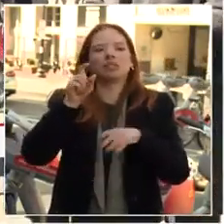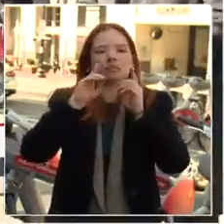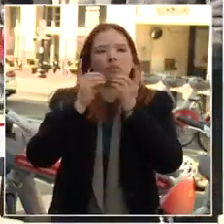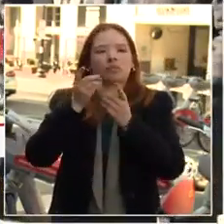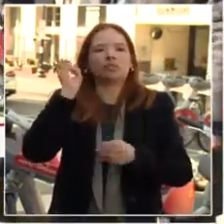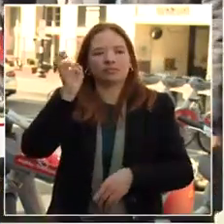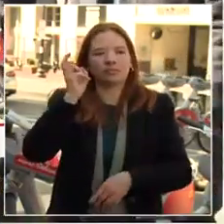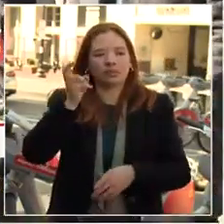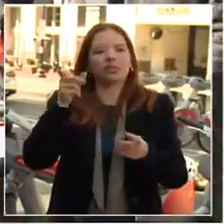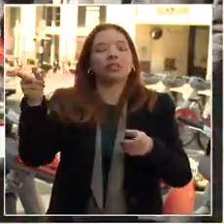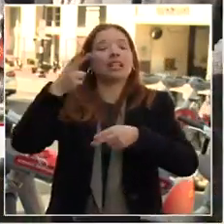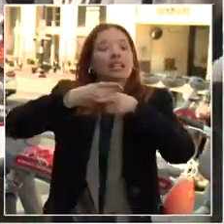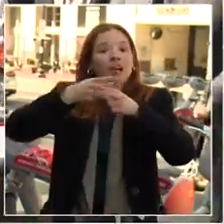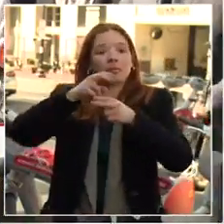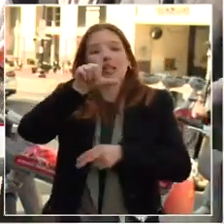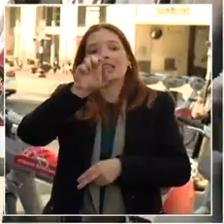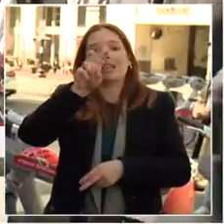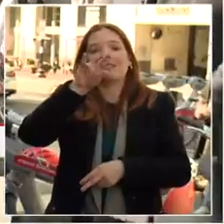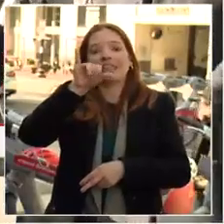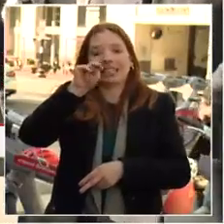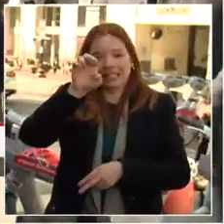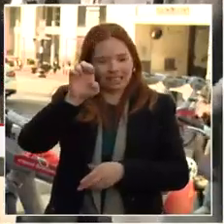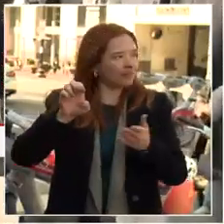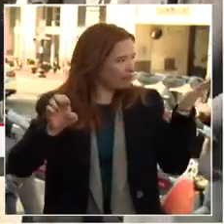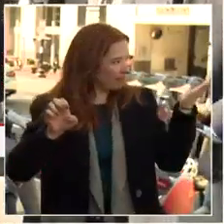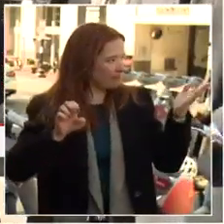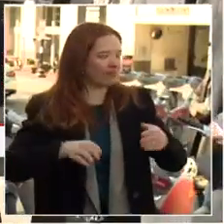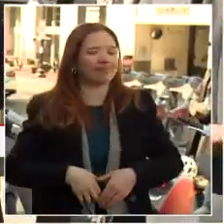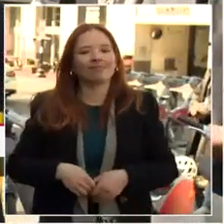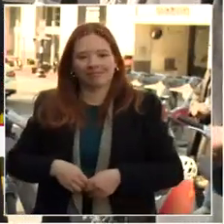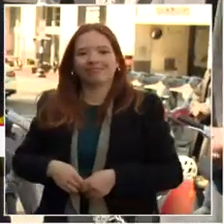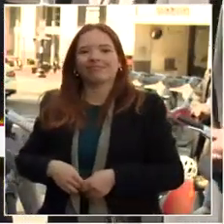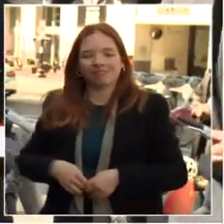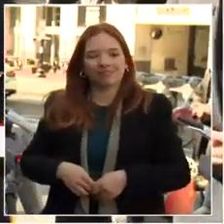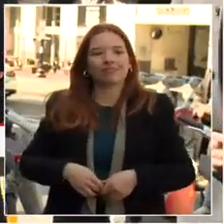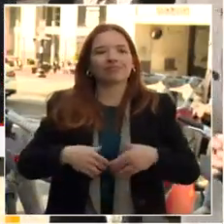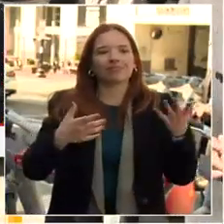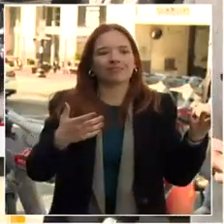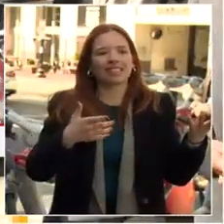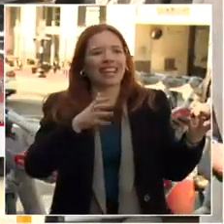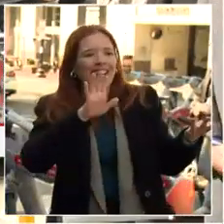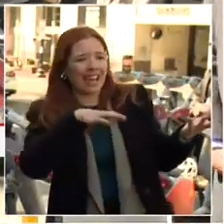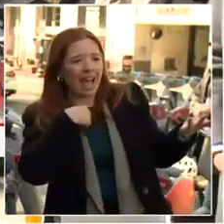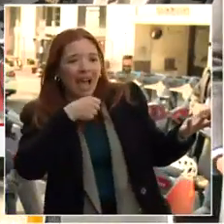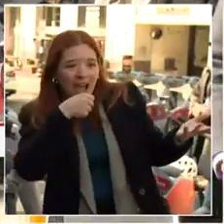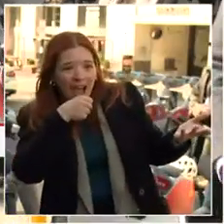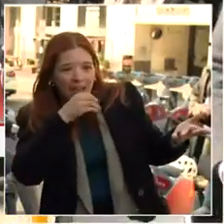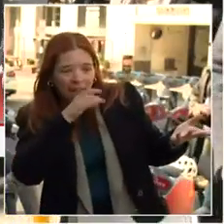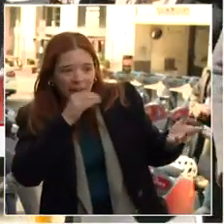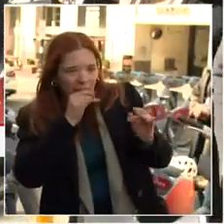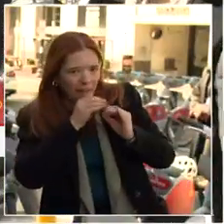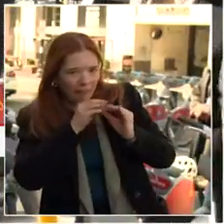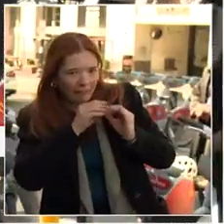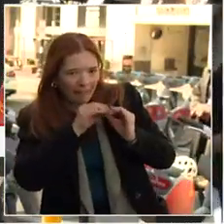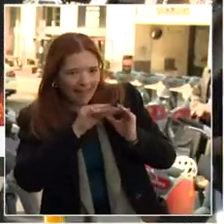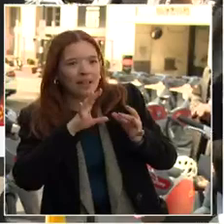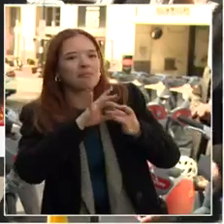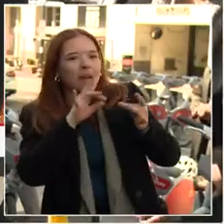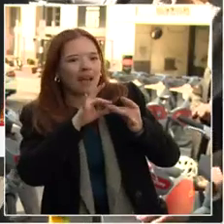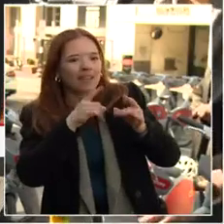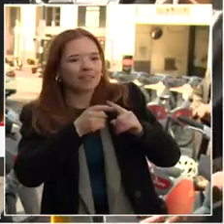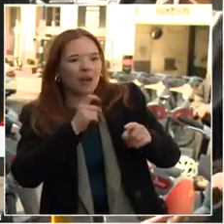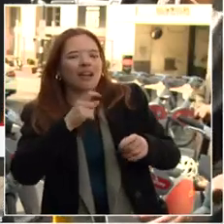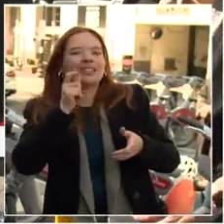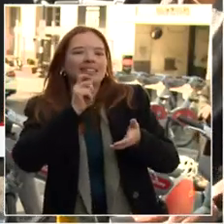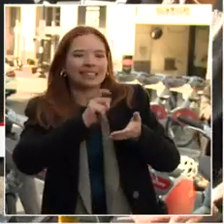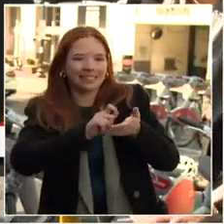Thank you, Mayor Bowser, and great to be here with everyone. And I bring warm regards from Secretary Buttigieg. Yes, indeed. I just am